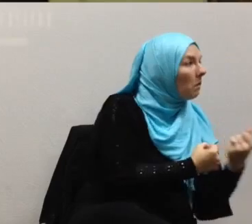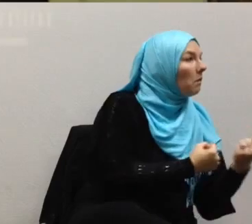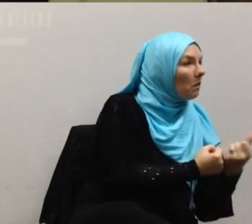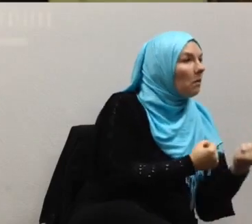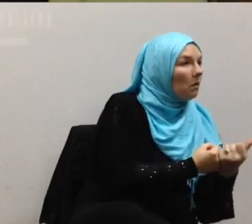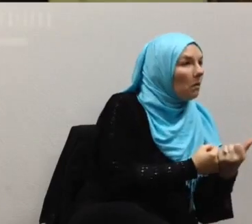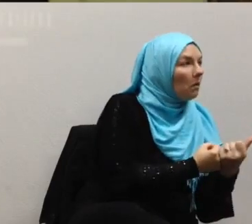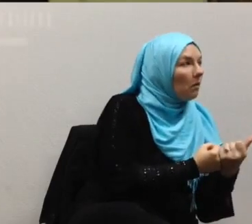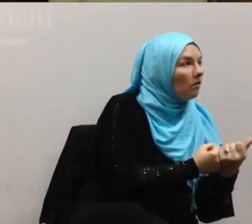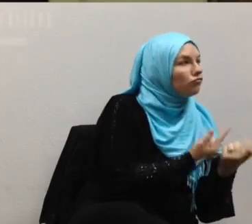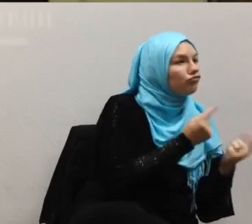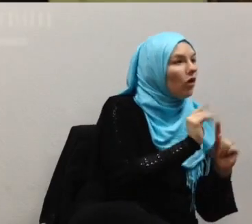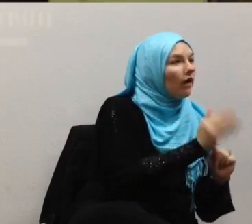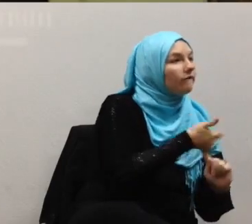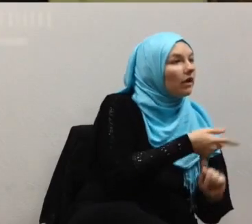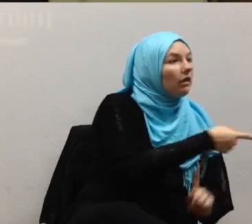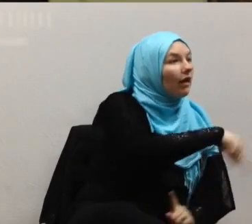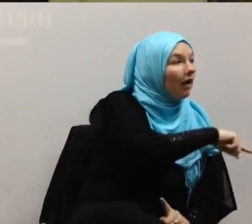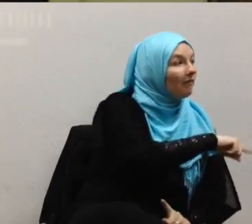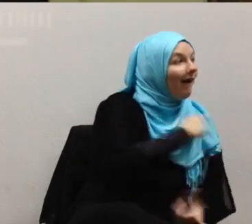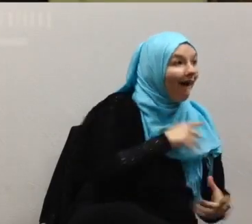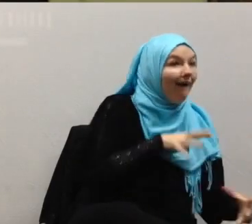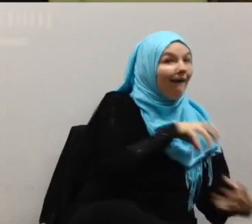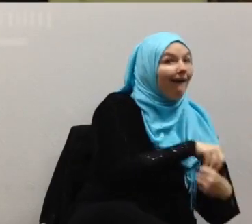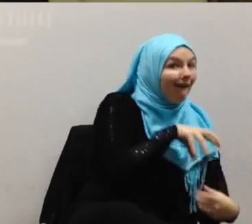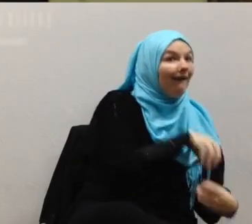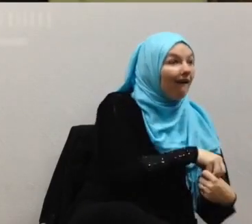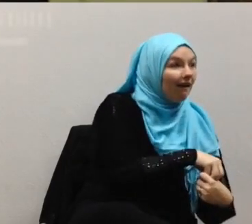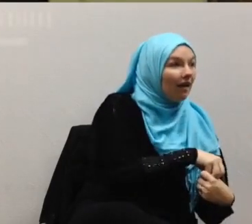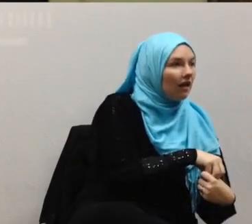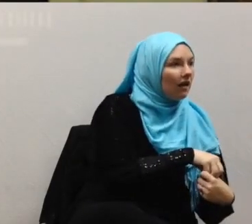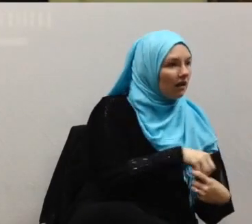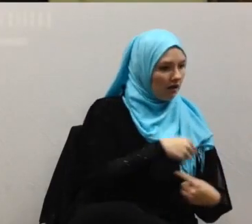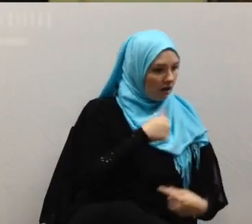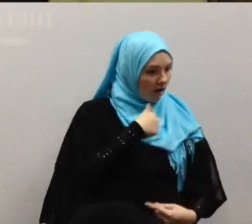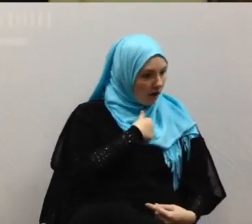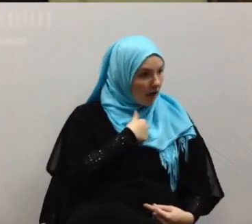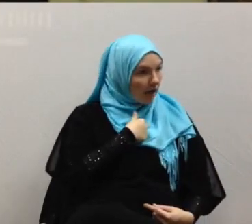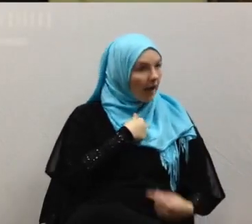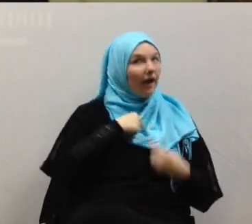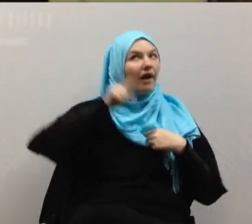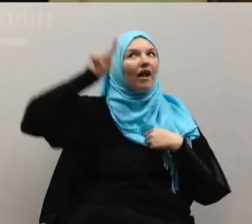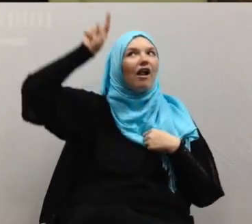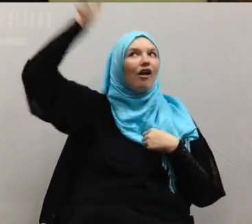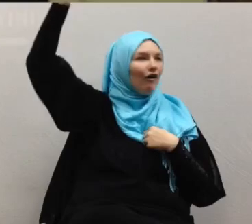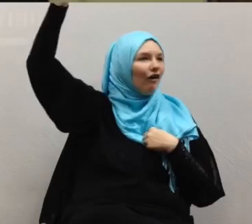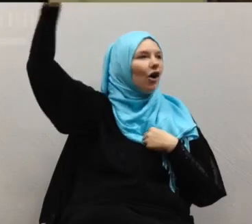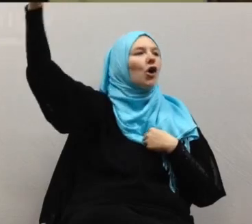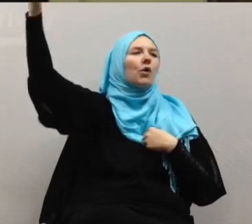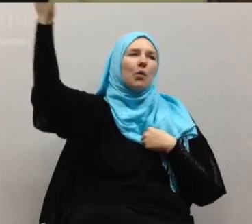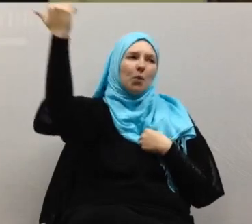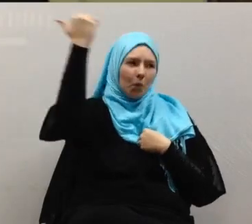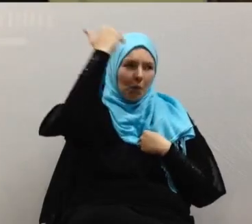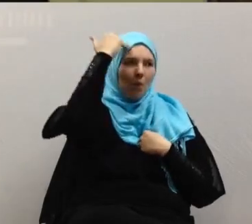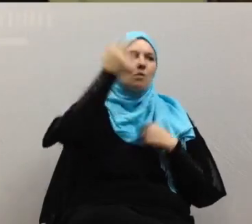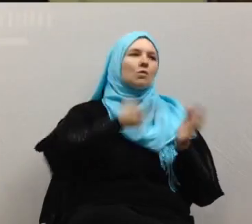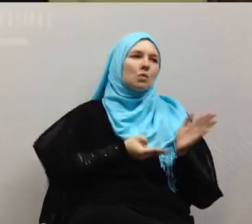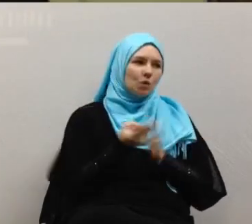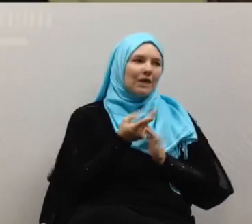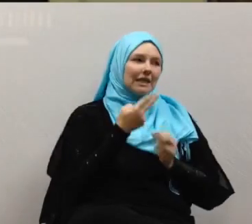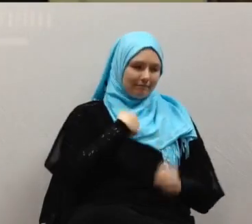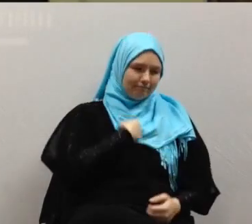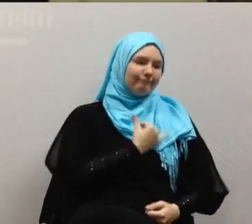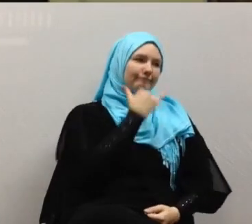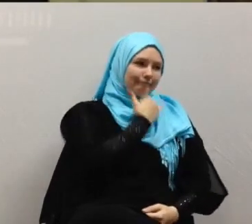you that he is part of you, he and Allah know well that he is lying. They know